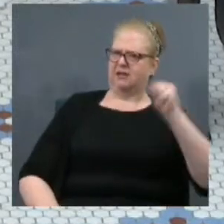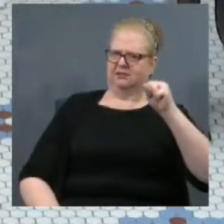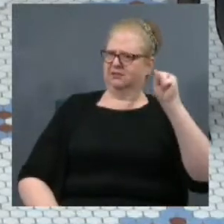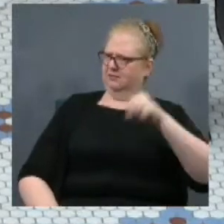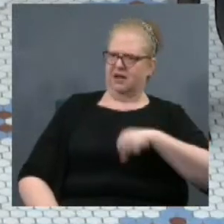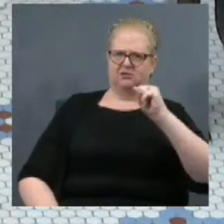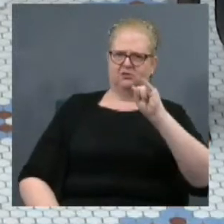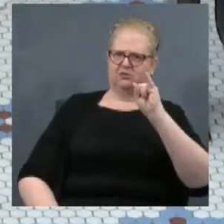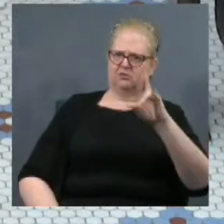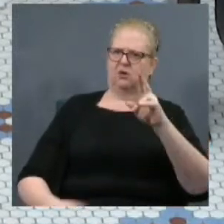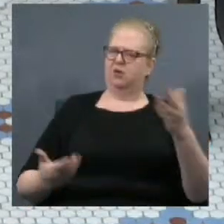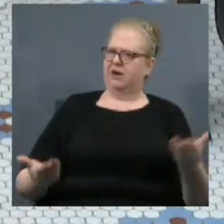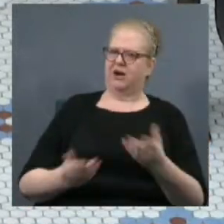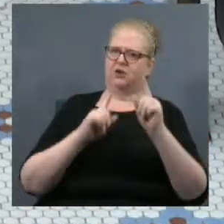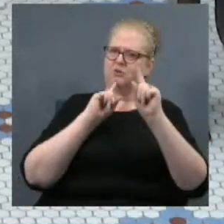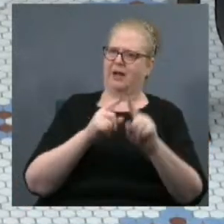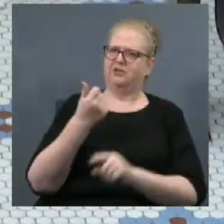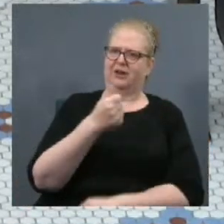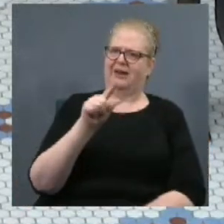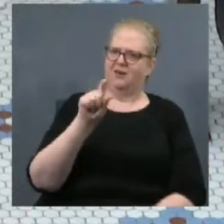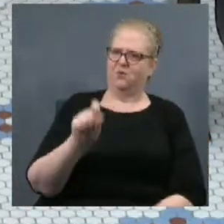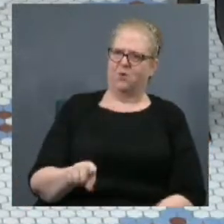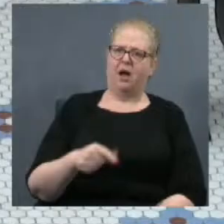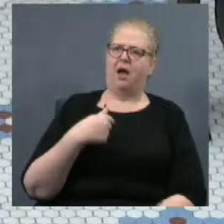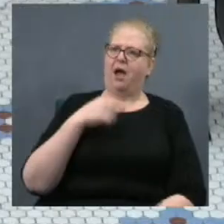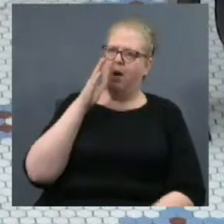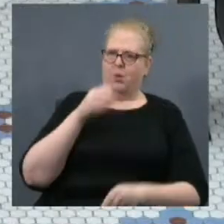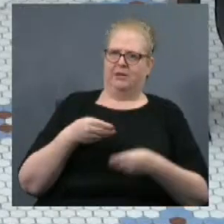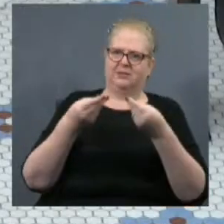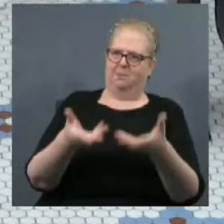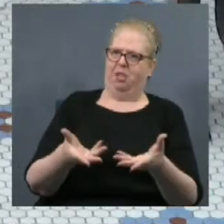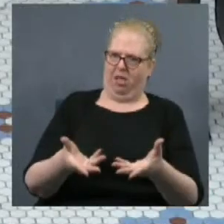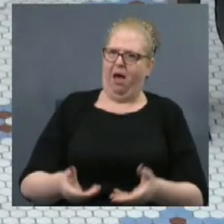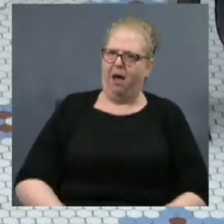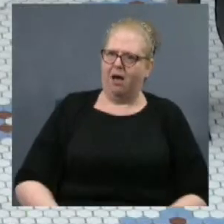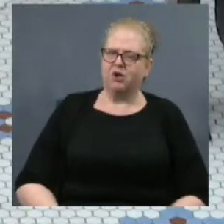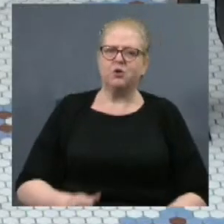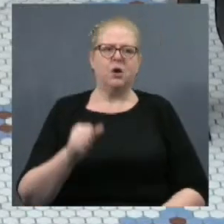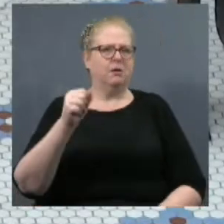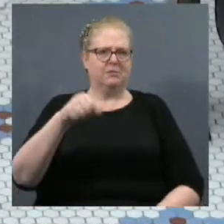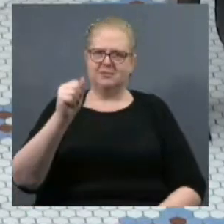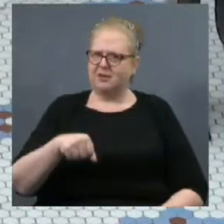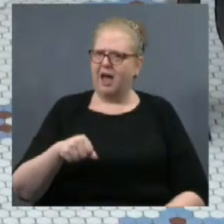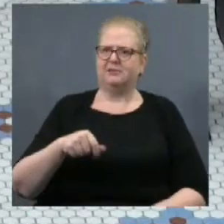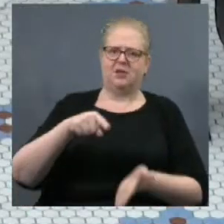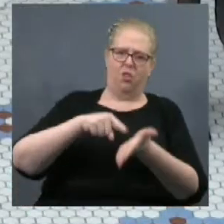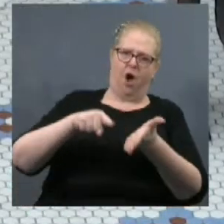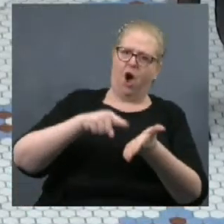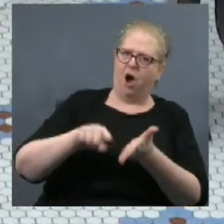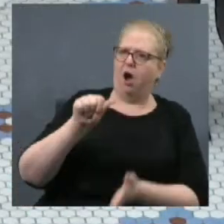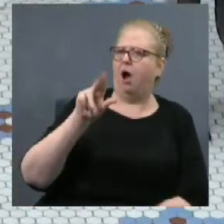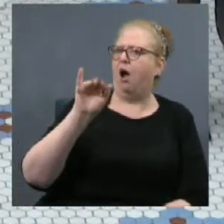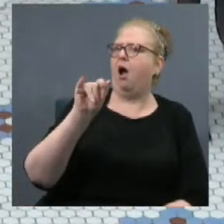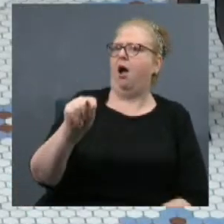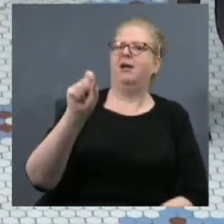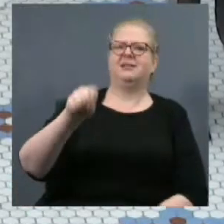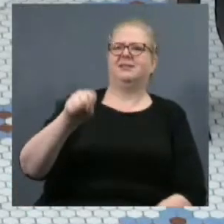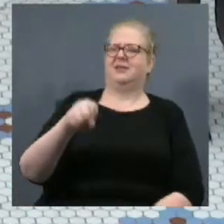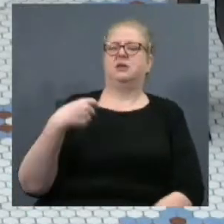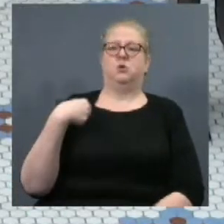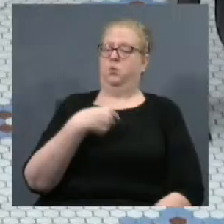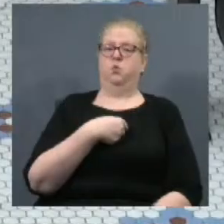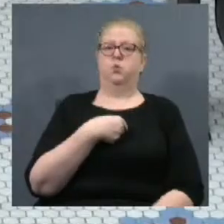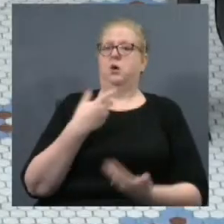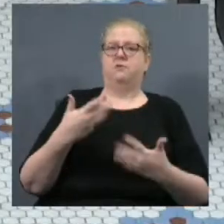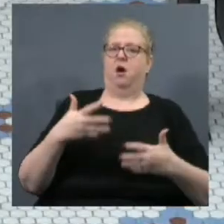will supply you with anything. Not just answer questions. That's not what Director Yeah, the audits, we're moving forward. Actually, we